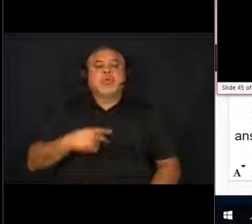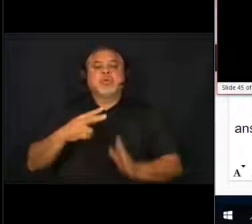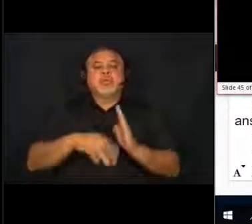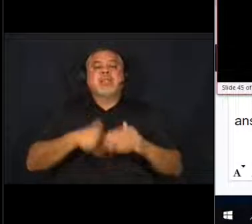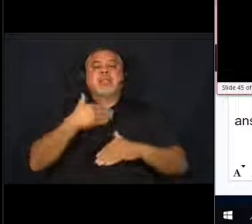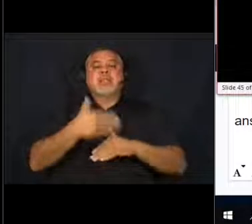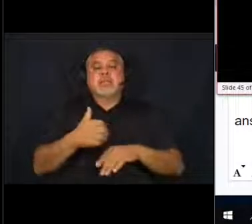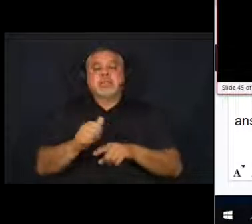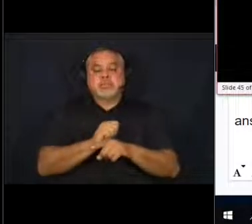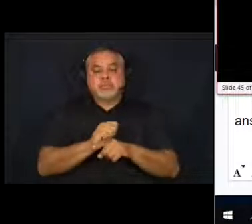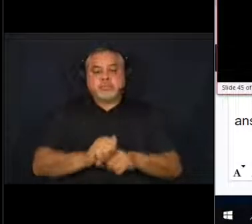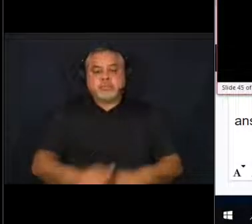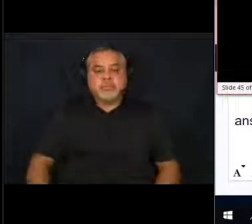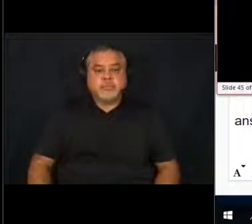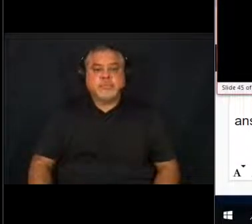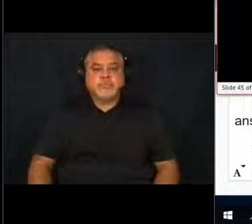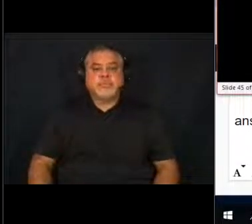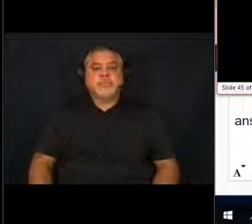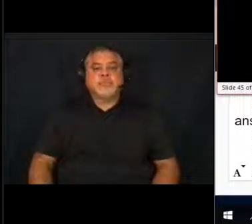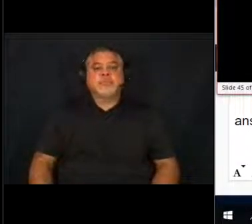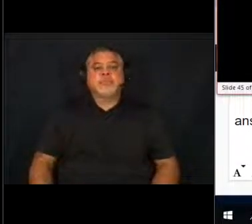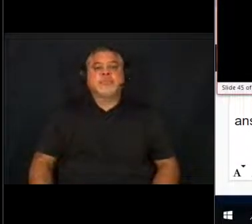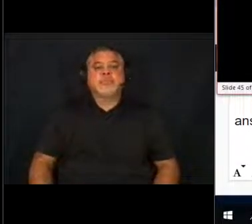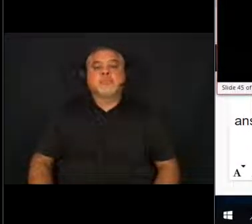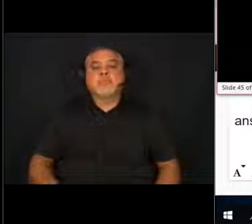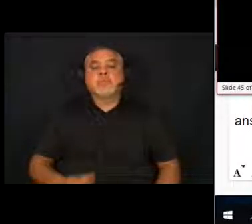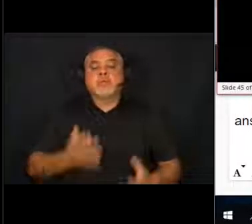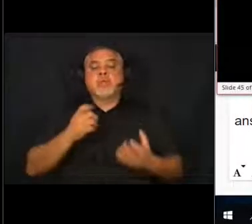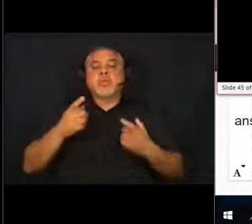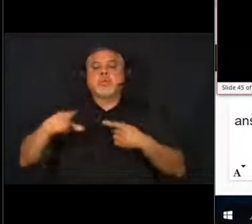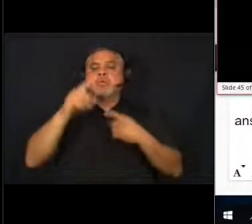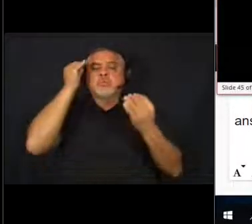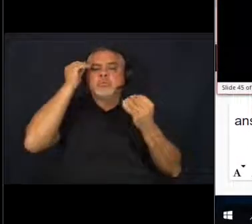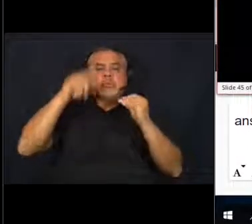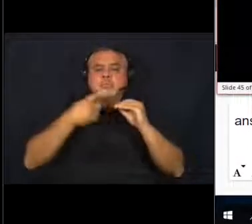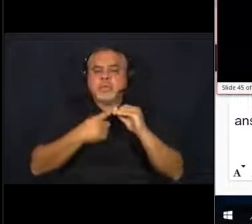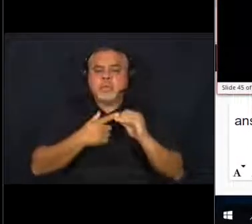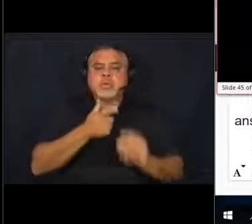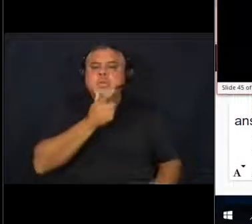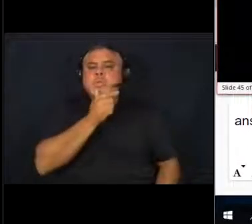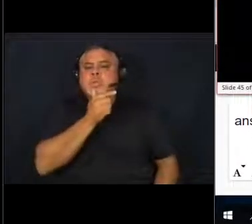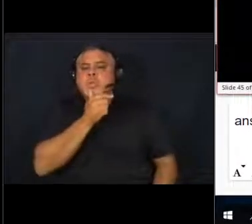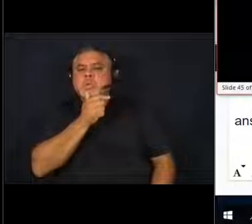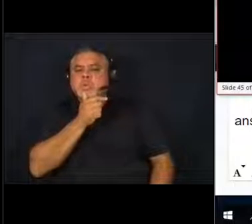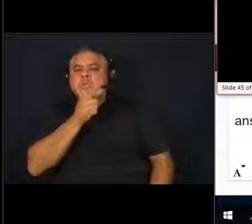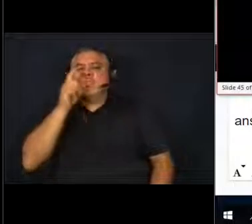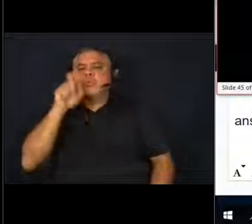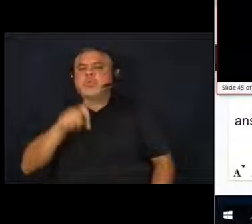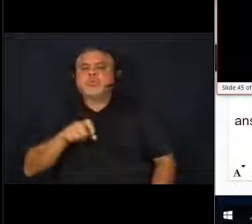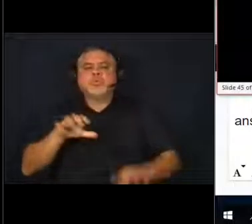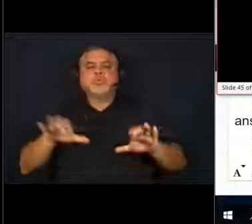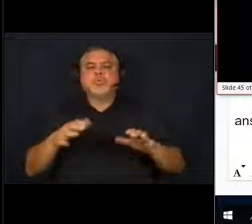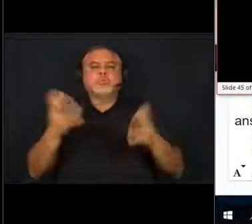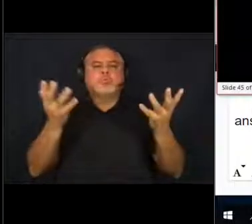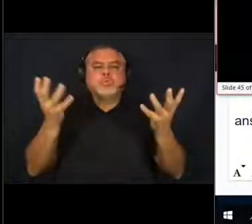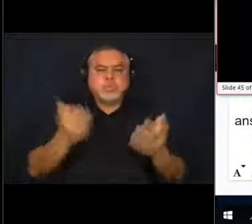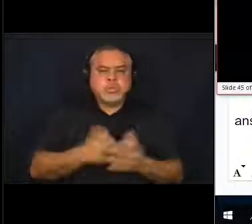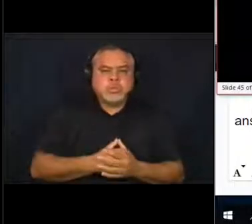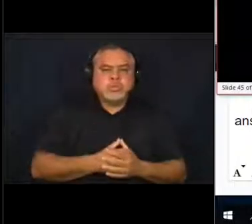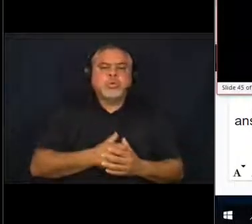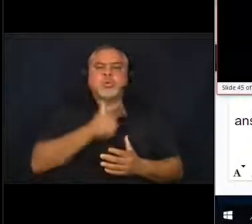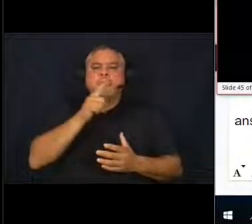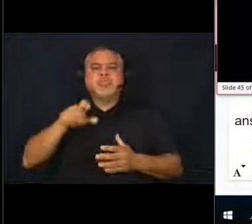exercise. And what I'd like you to think about is who is supposed to take what action? Who's supposed to